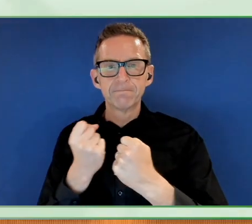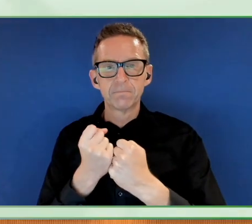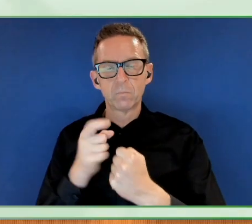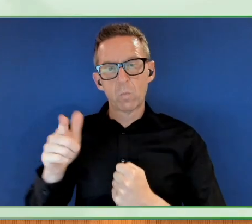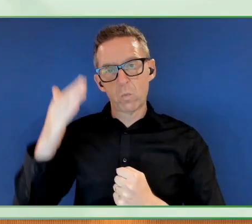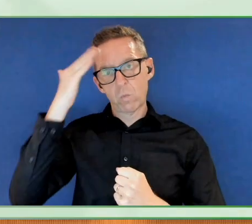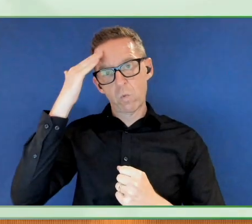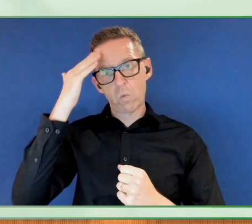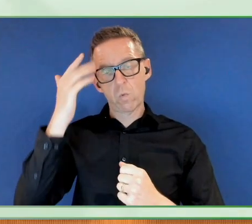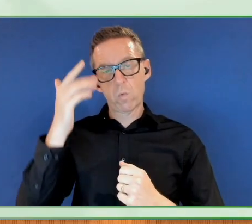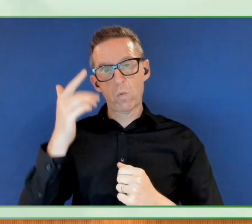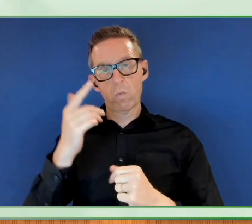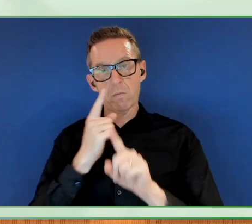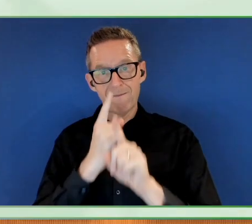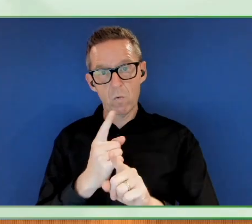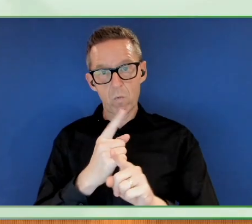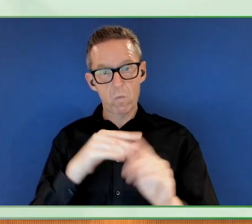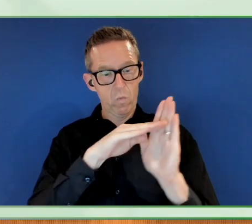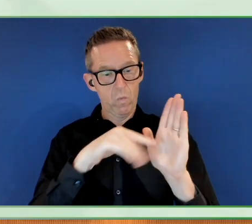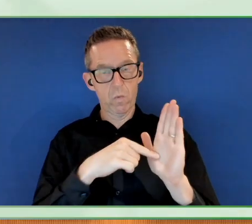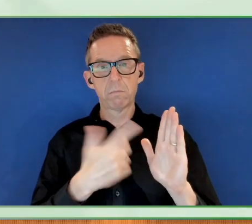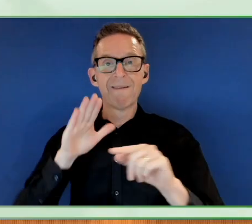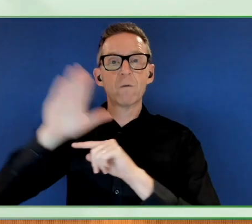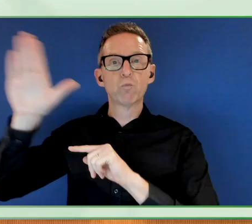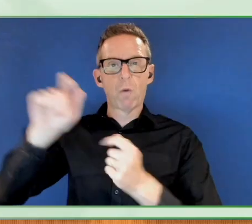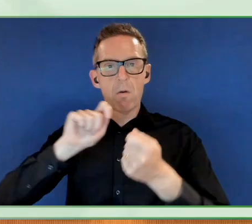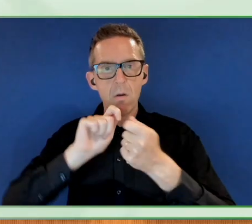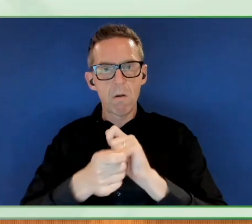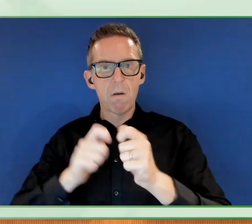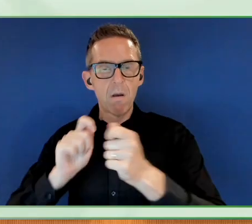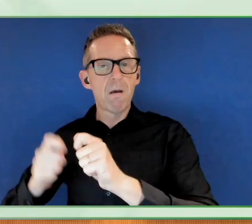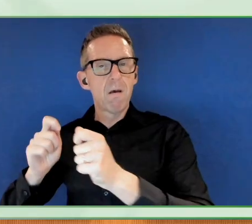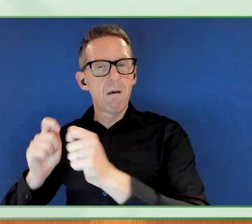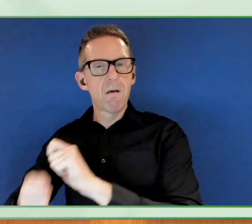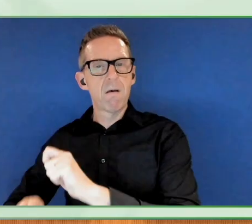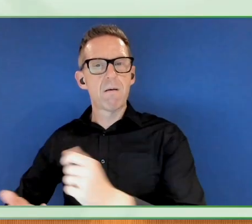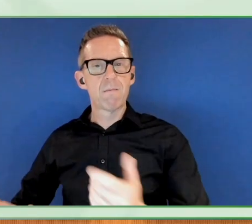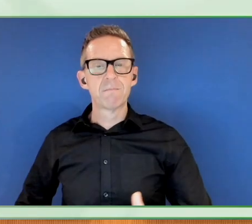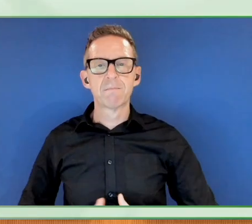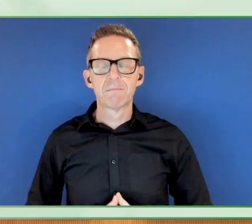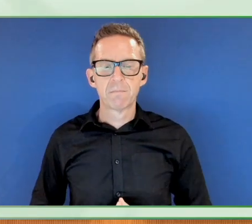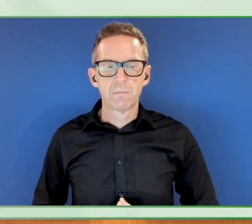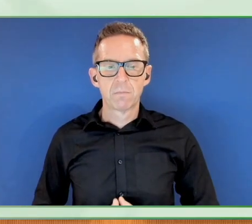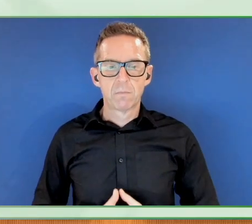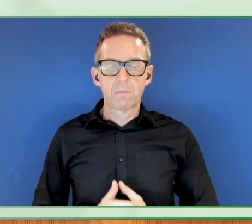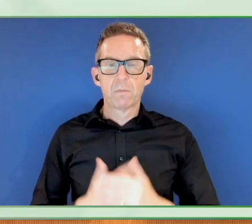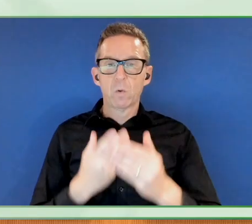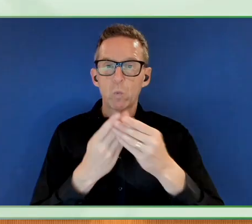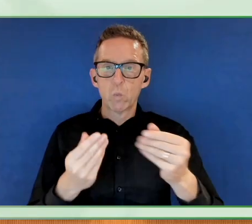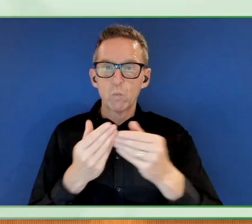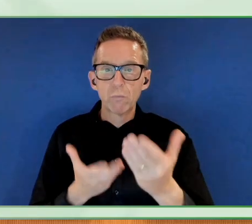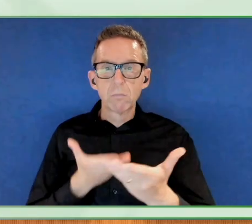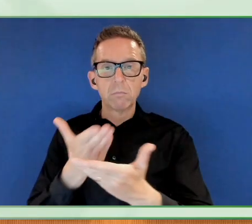necessarily mean compliance tomorrow. The solutions and the content change from day to day,